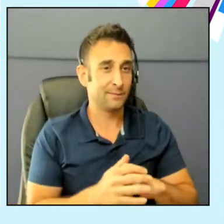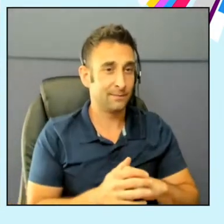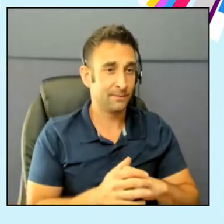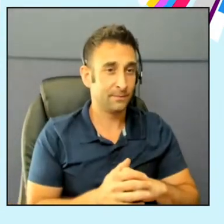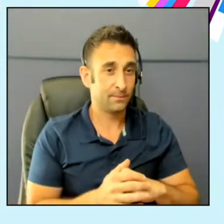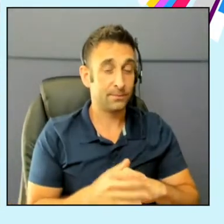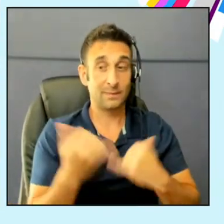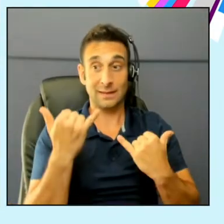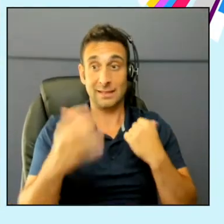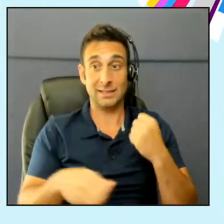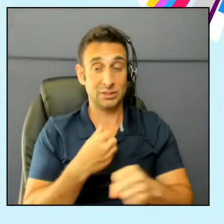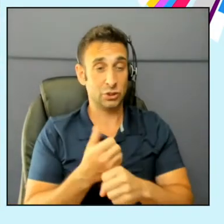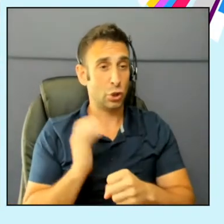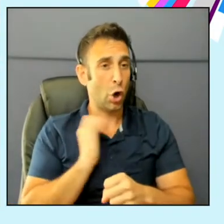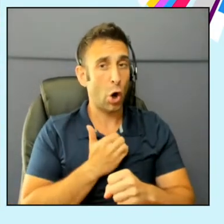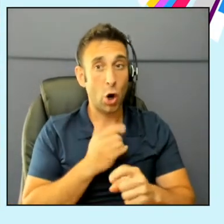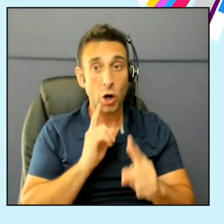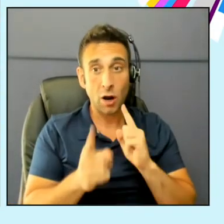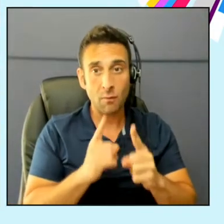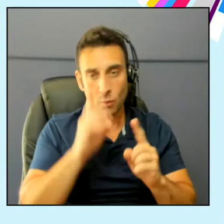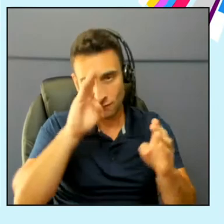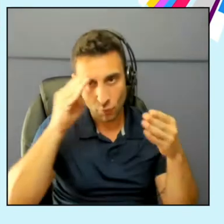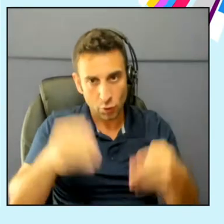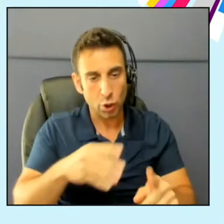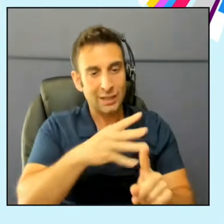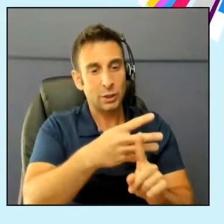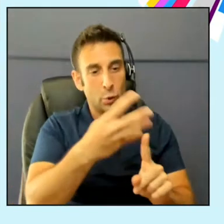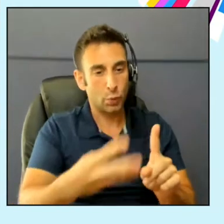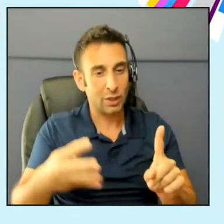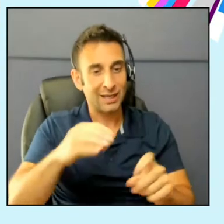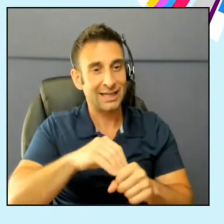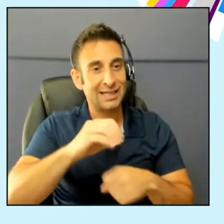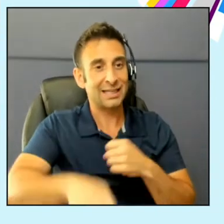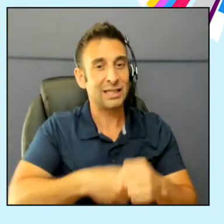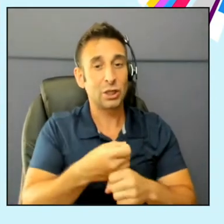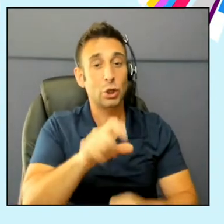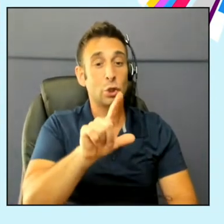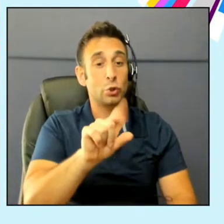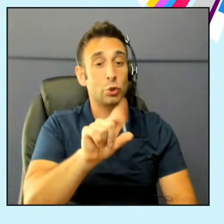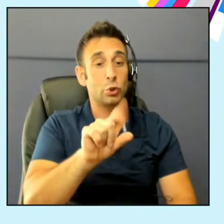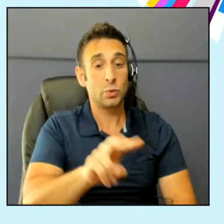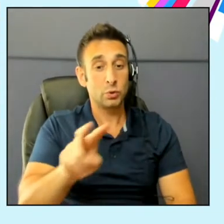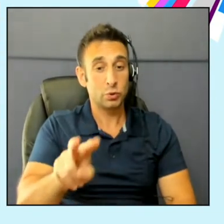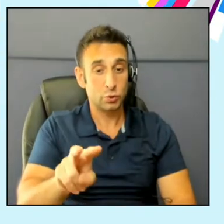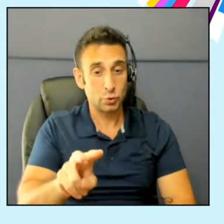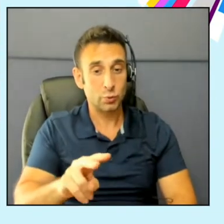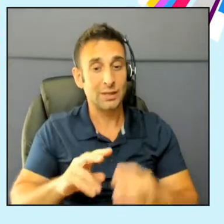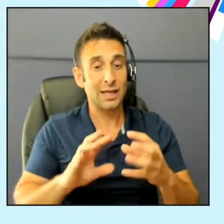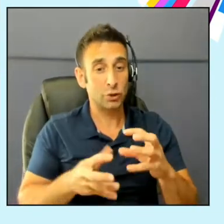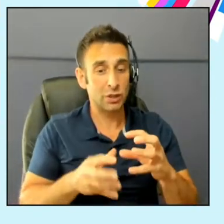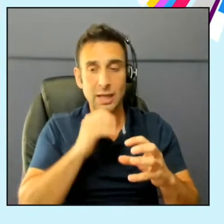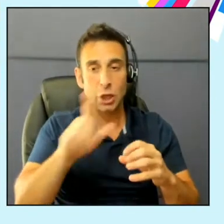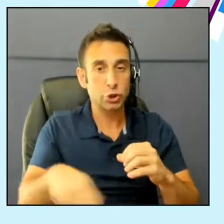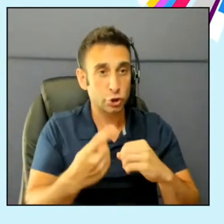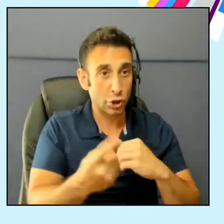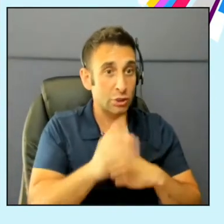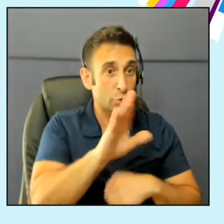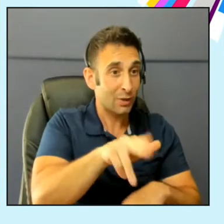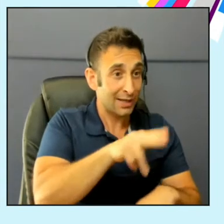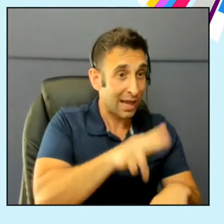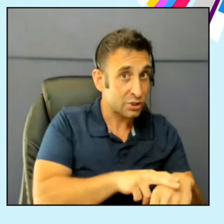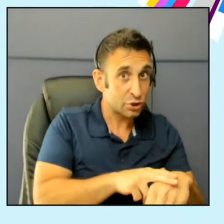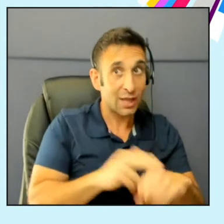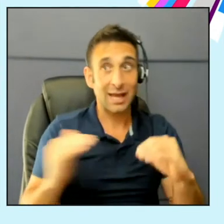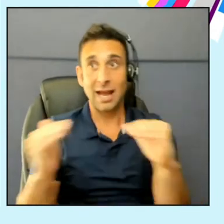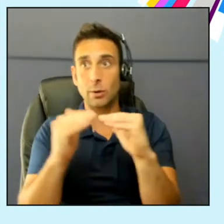will broadly focus on queerness in 2022, intersectionality beyond nationality, and equity across the globe for